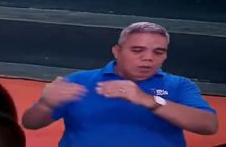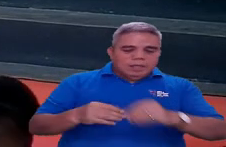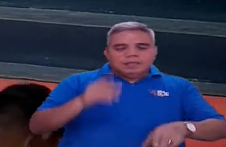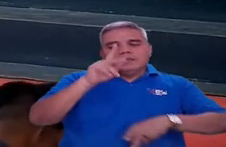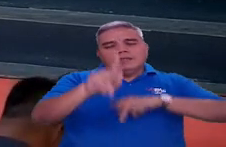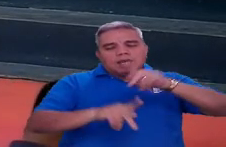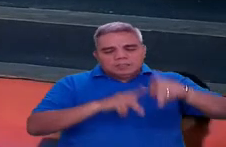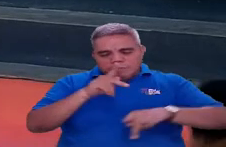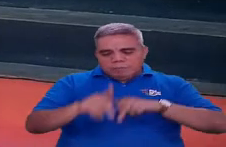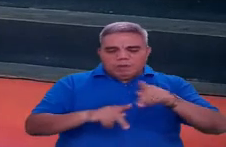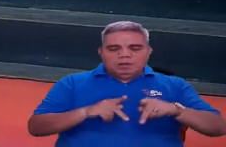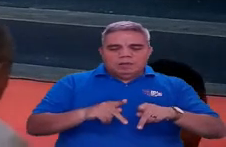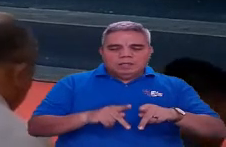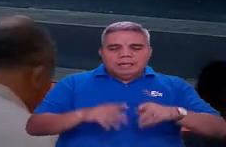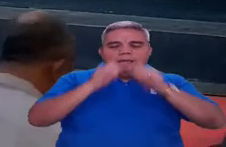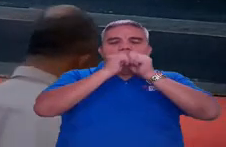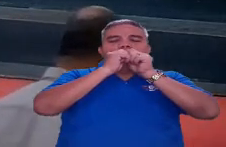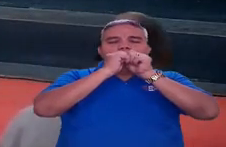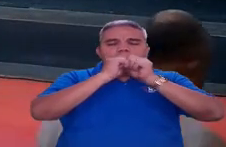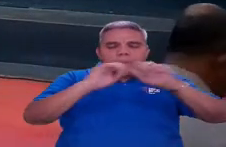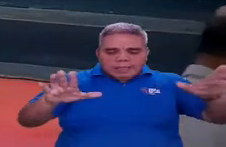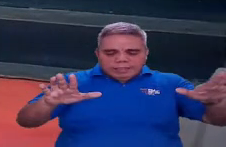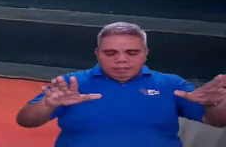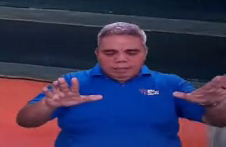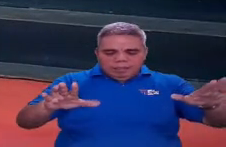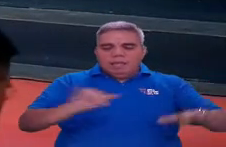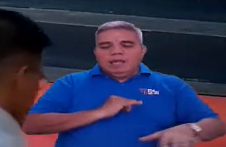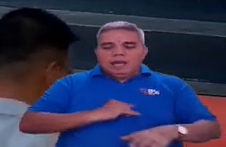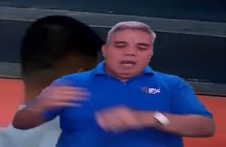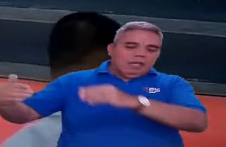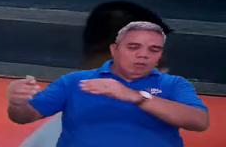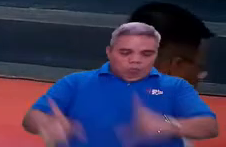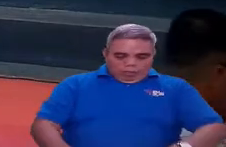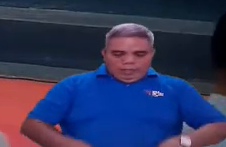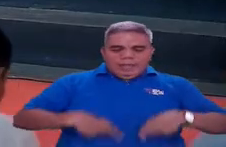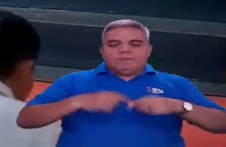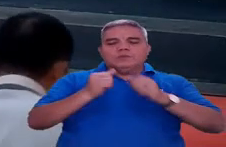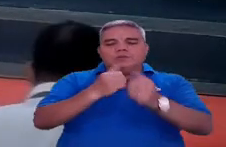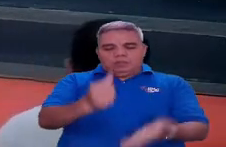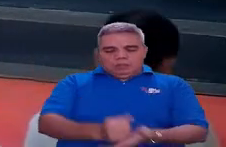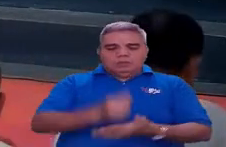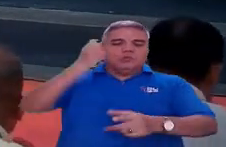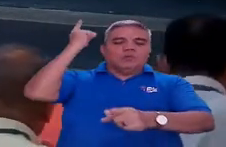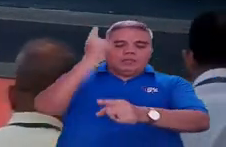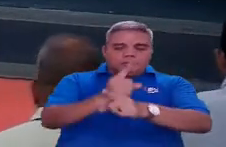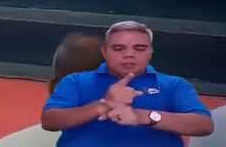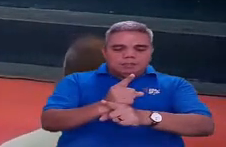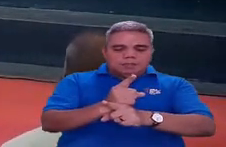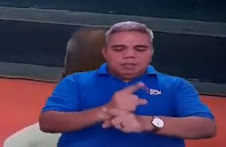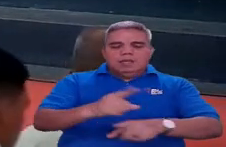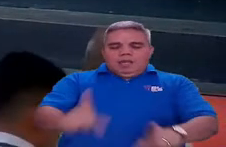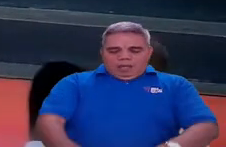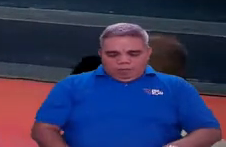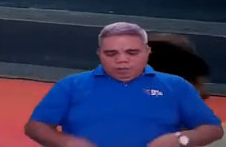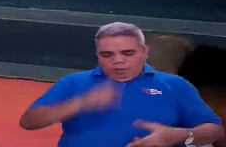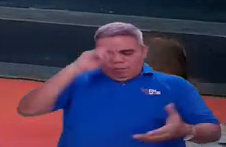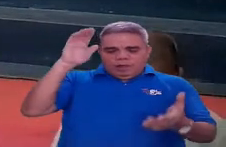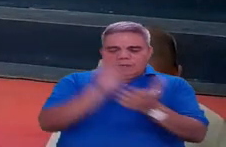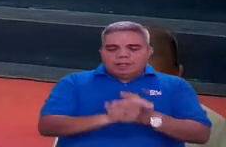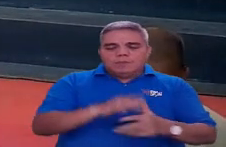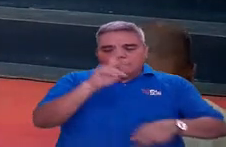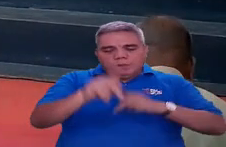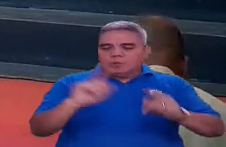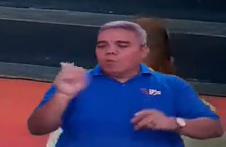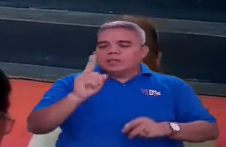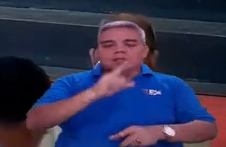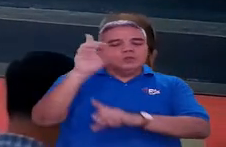God's people to blessing. I will lead God's people to righteousness. I will lead God's people